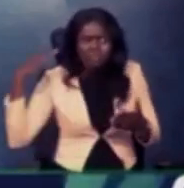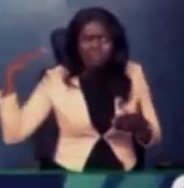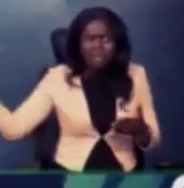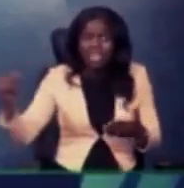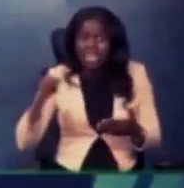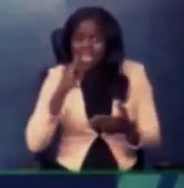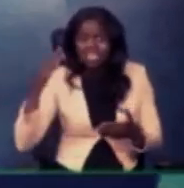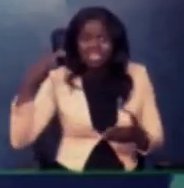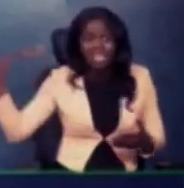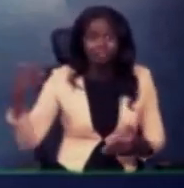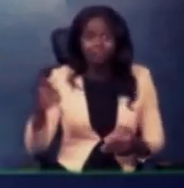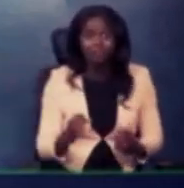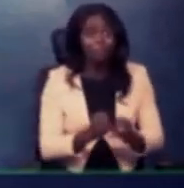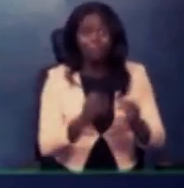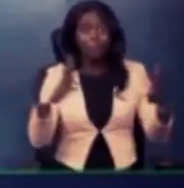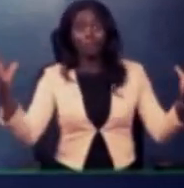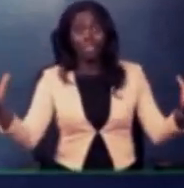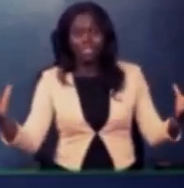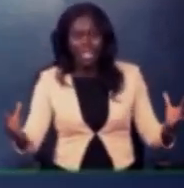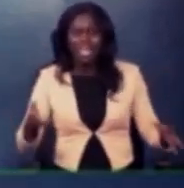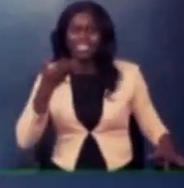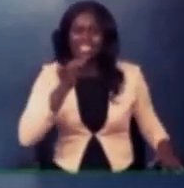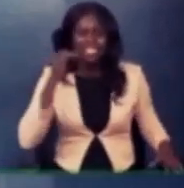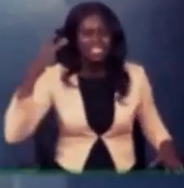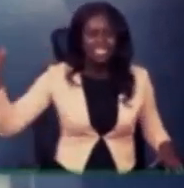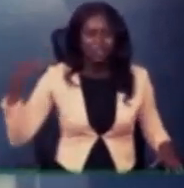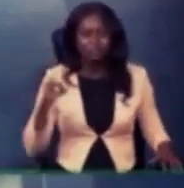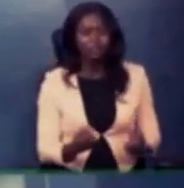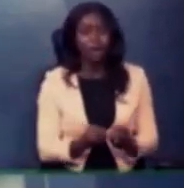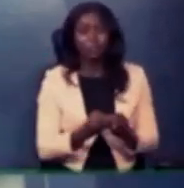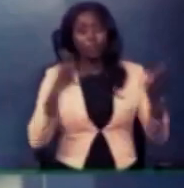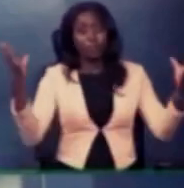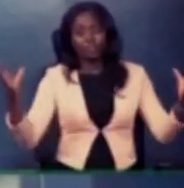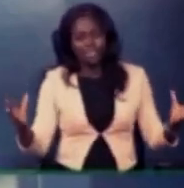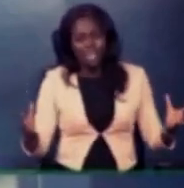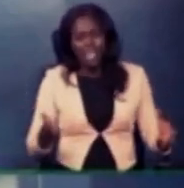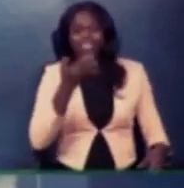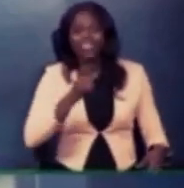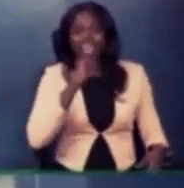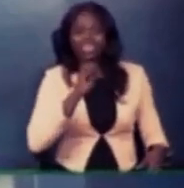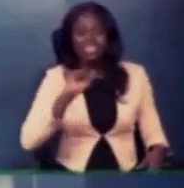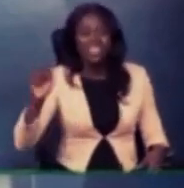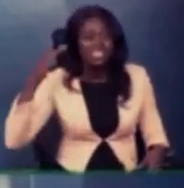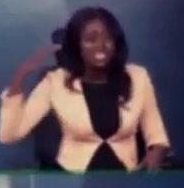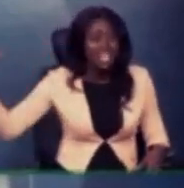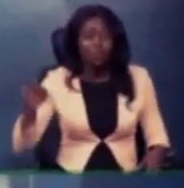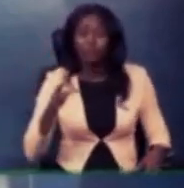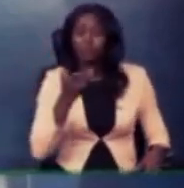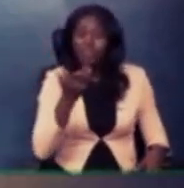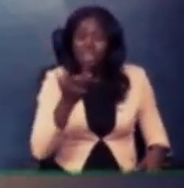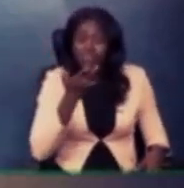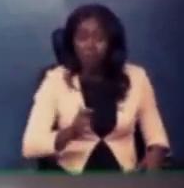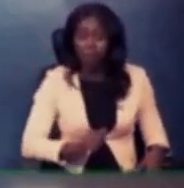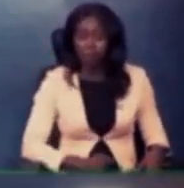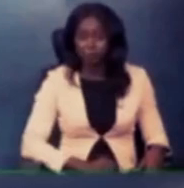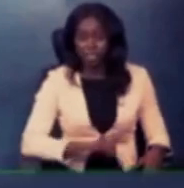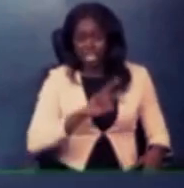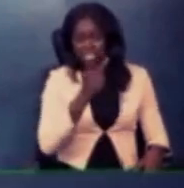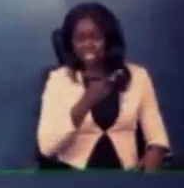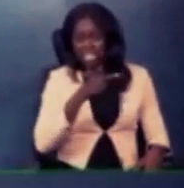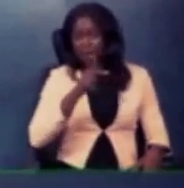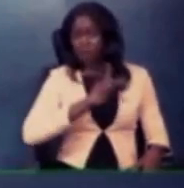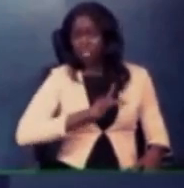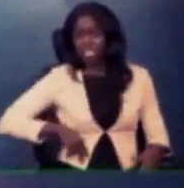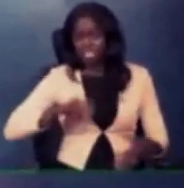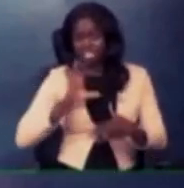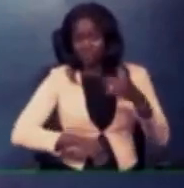of abundance. There is a sound of abundance. There is a sound of favor. In 2 Kings chapter 7,